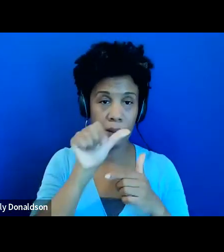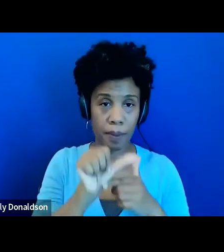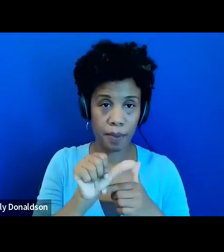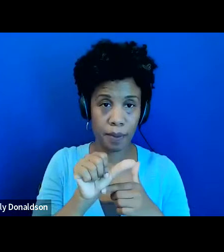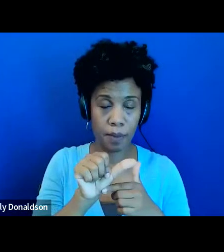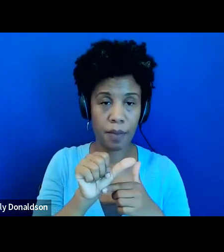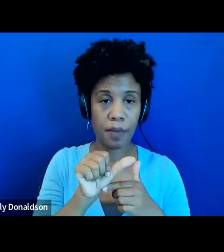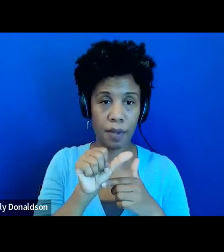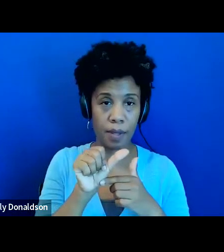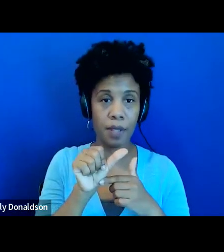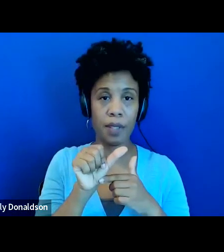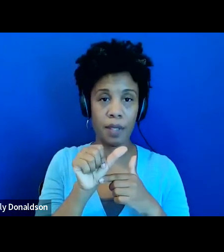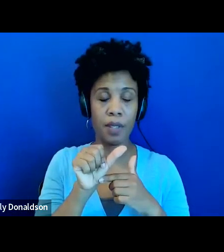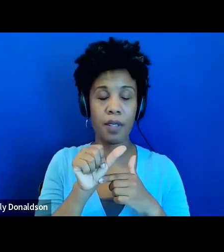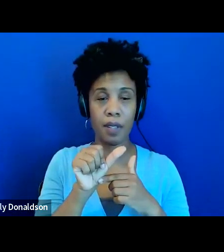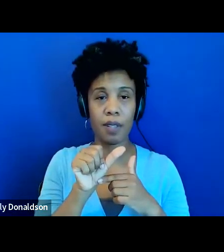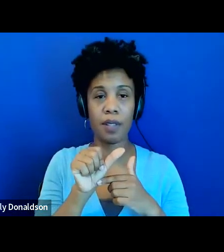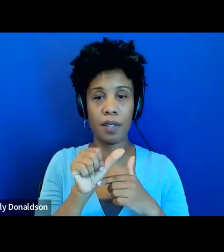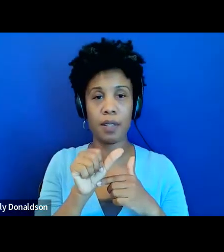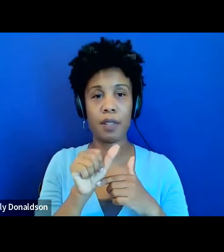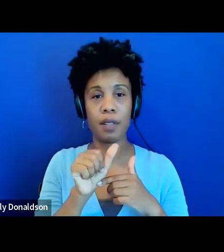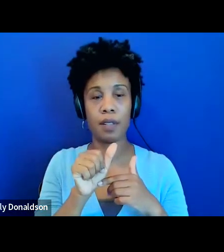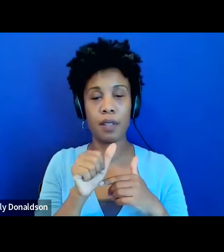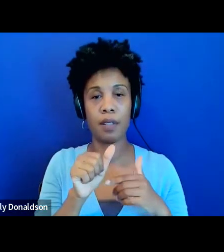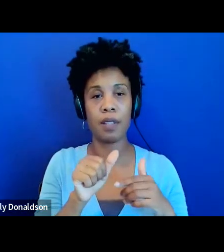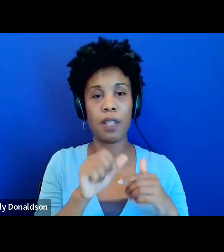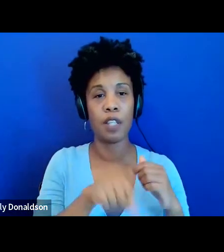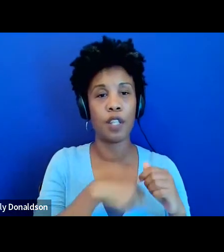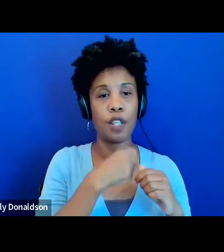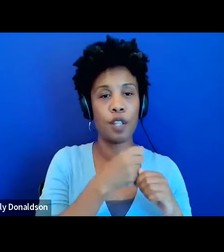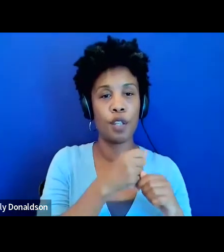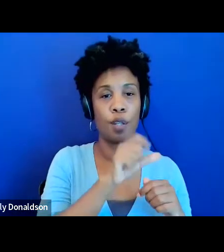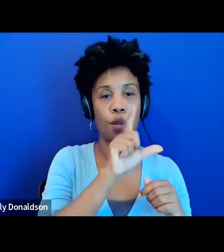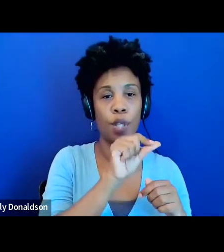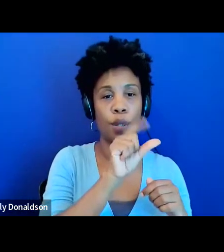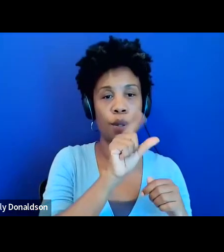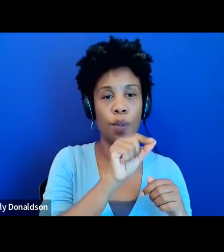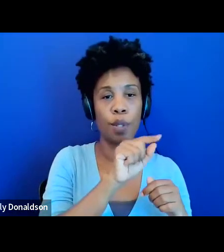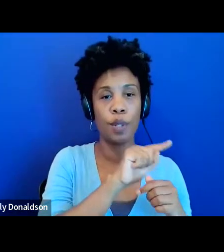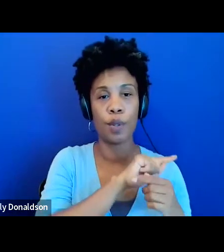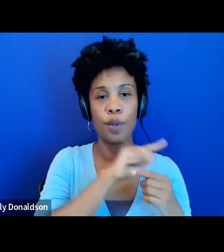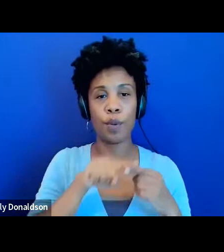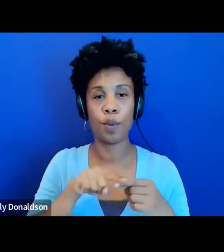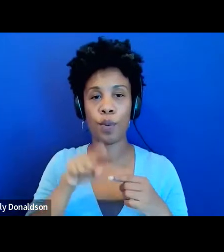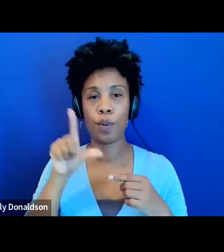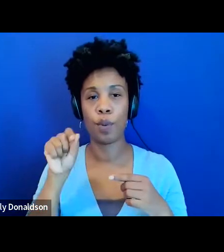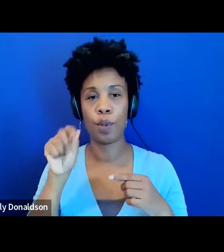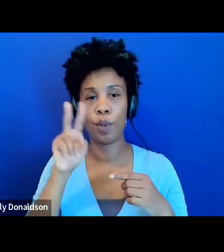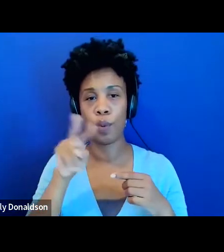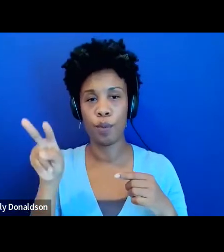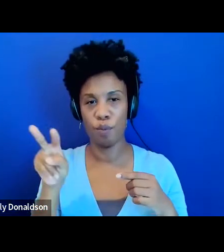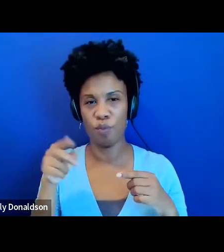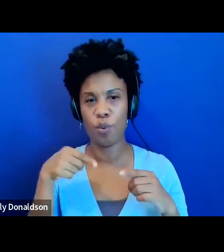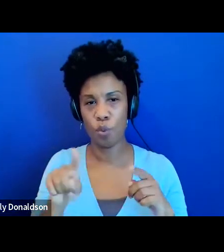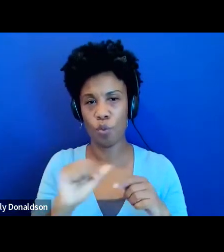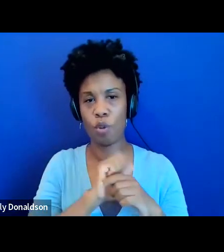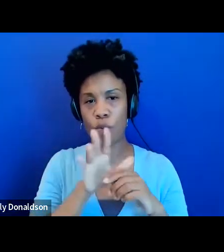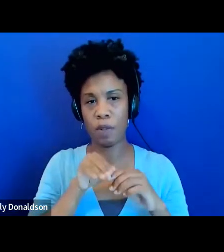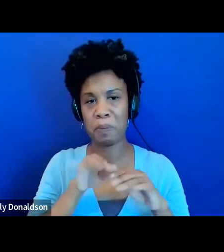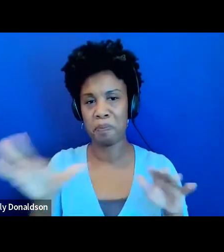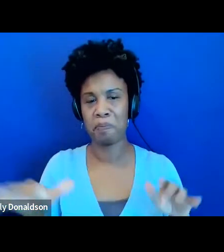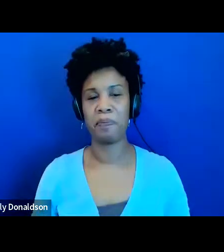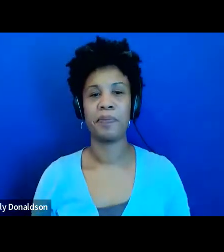throughout the years of the pandemic, which represent the period between 2020 to 2022.